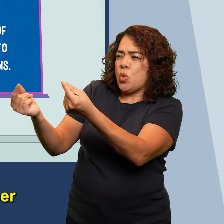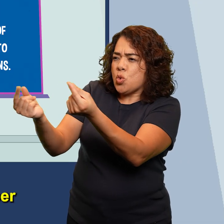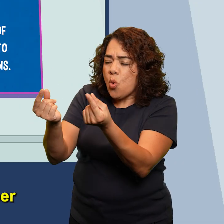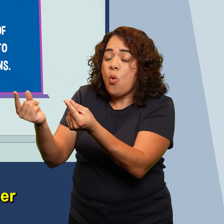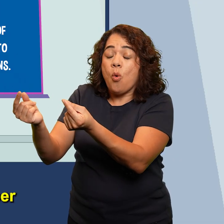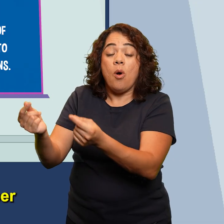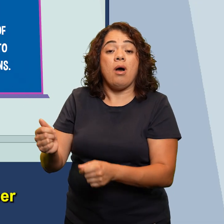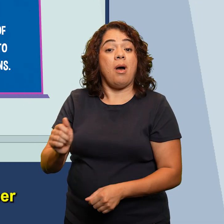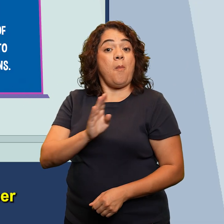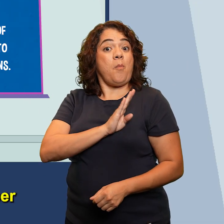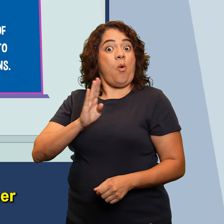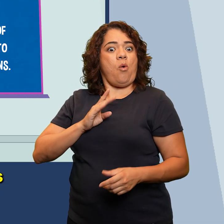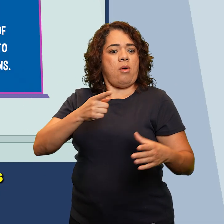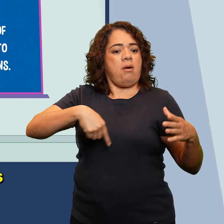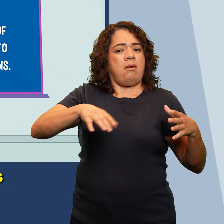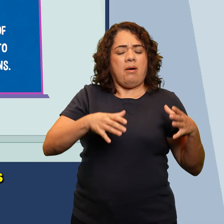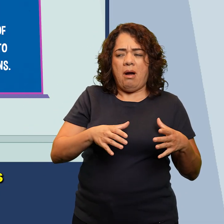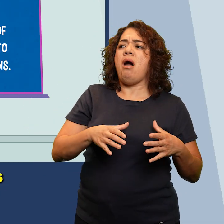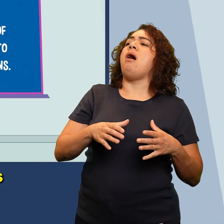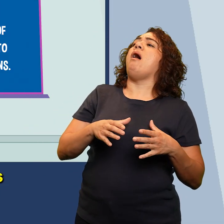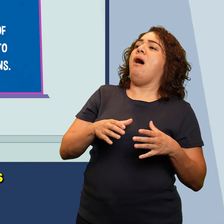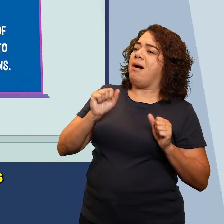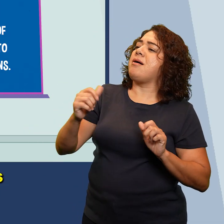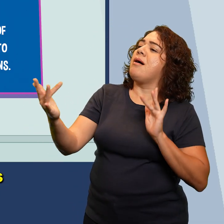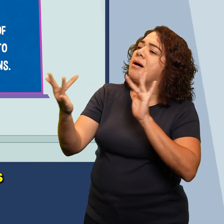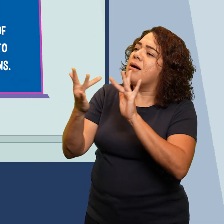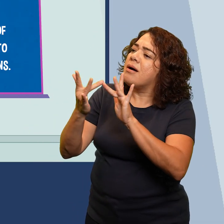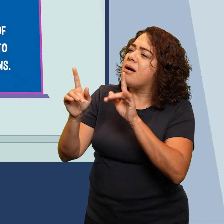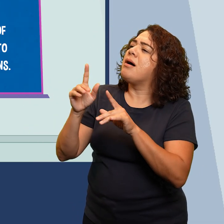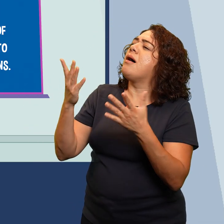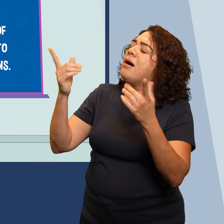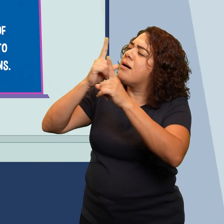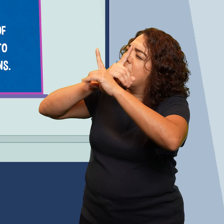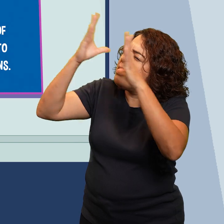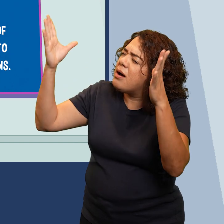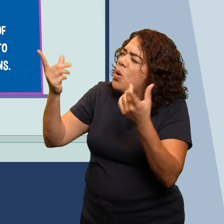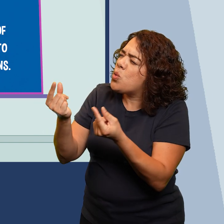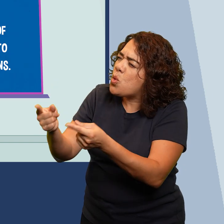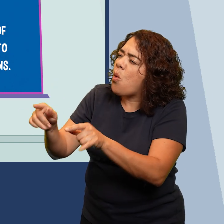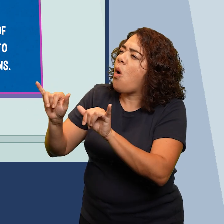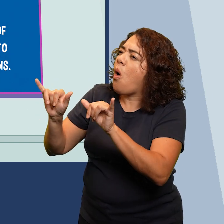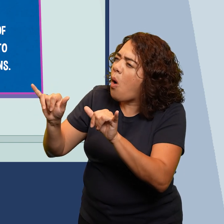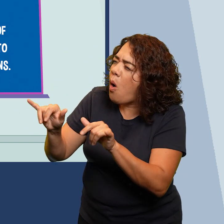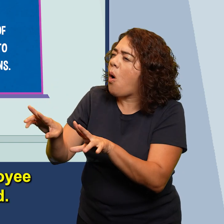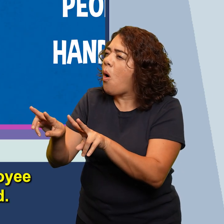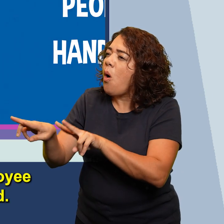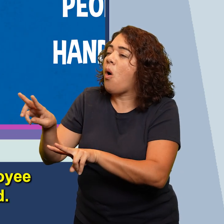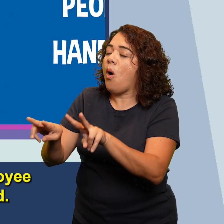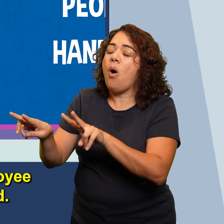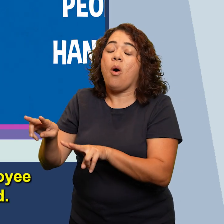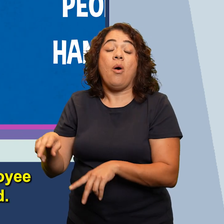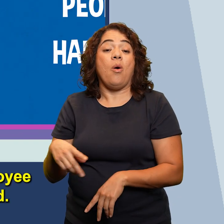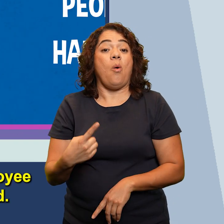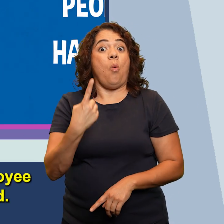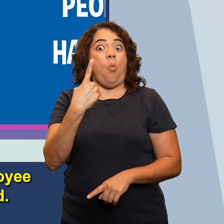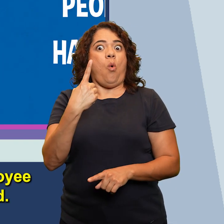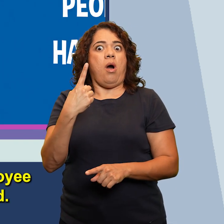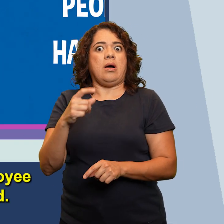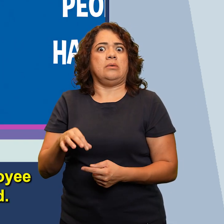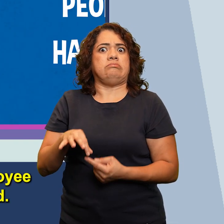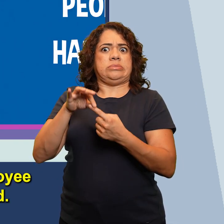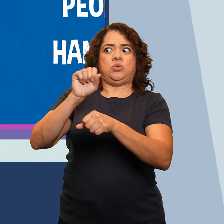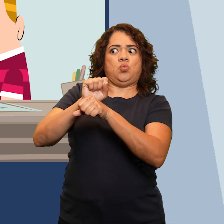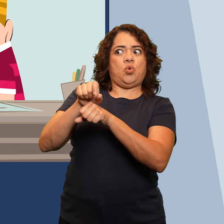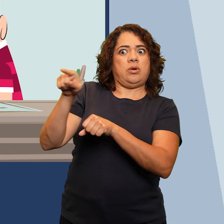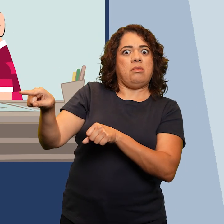operations. You and every board member have numerous resources at your disposal to look at the big picture of each regional center, starting with the one employee that reports